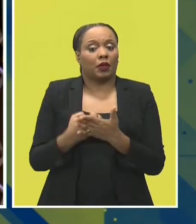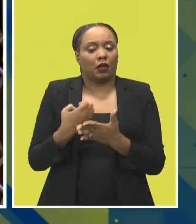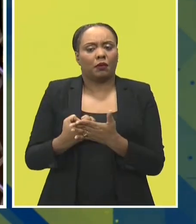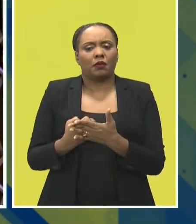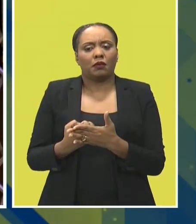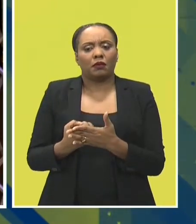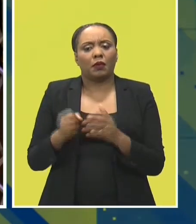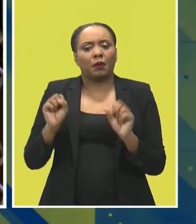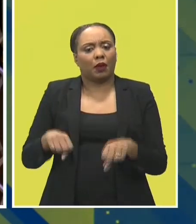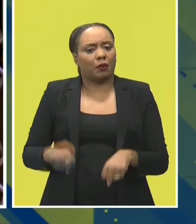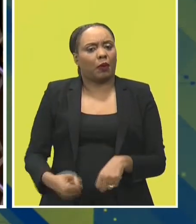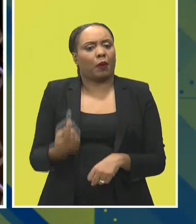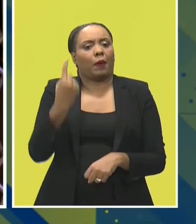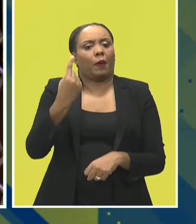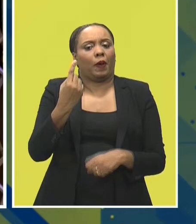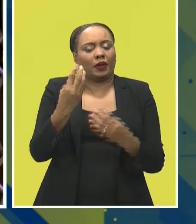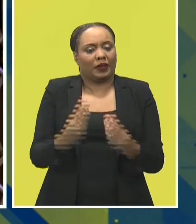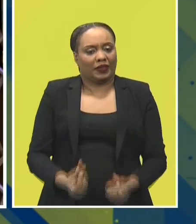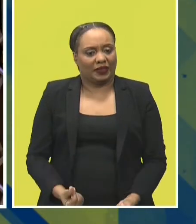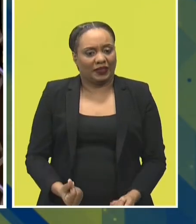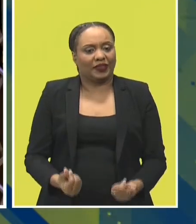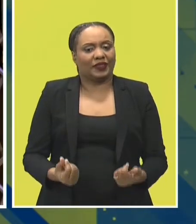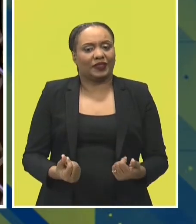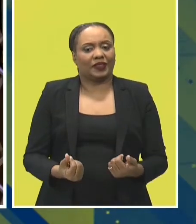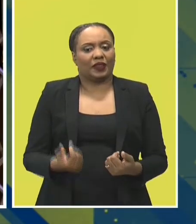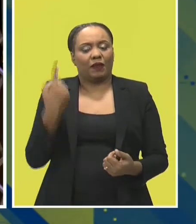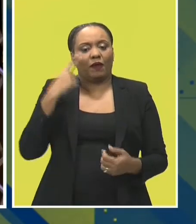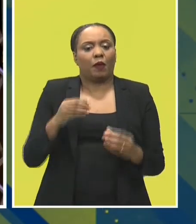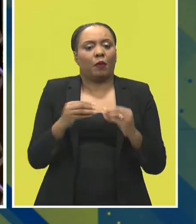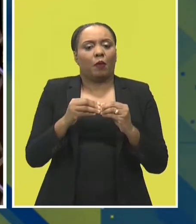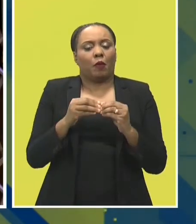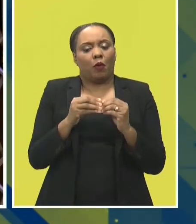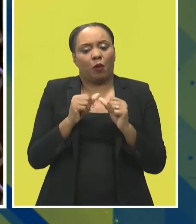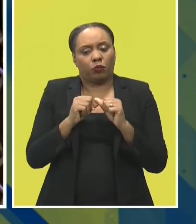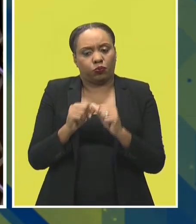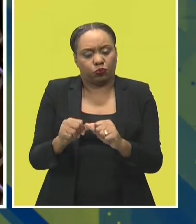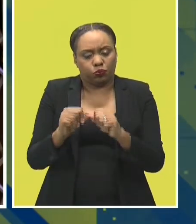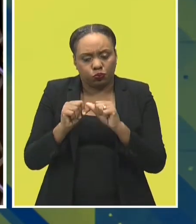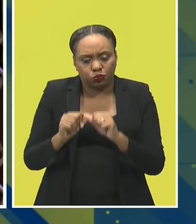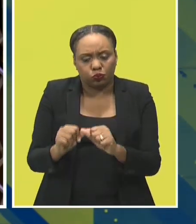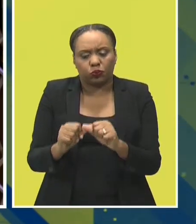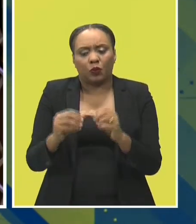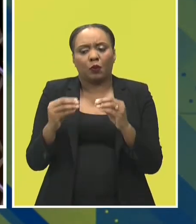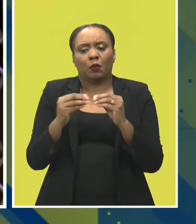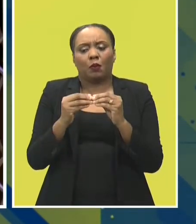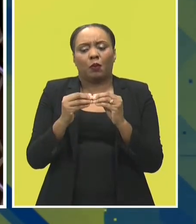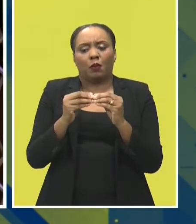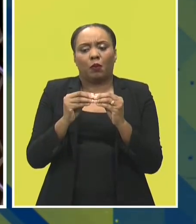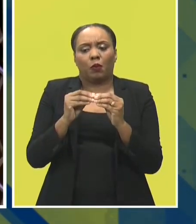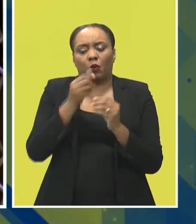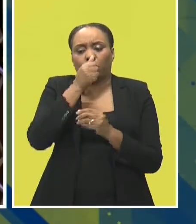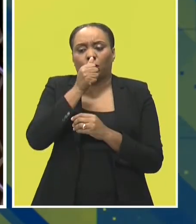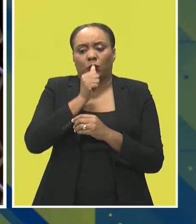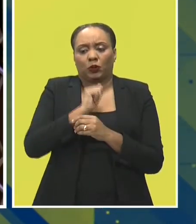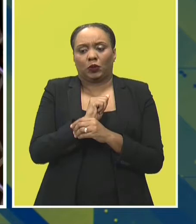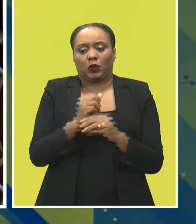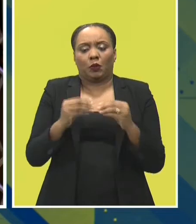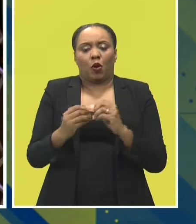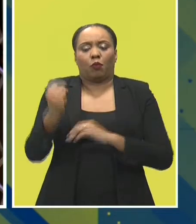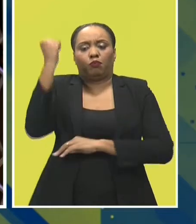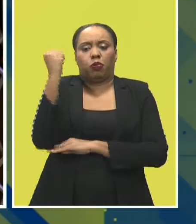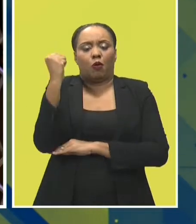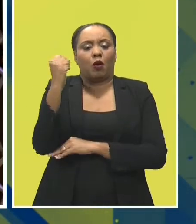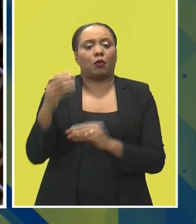of the solutions to that idea of more resilience to change, more capacity to absorb shocks, more